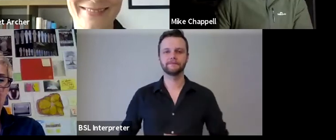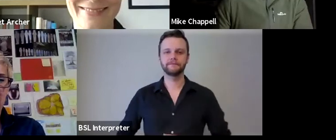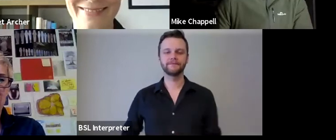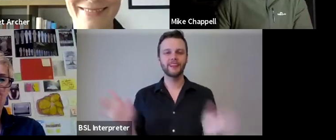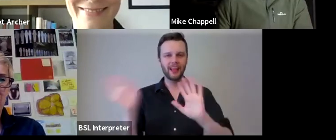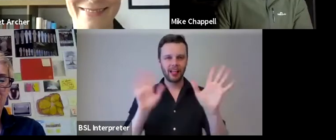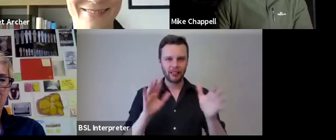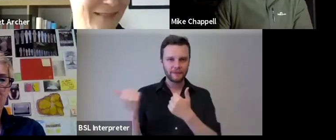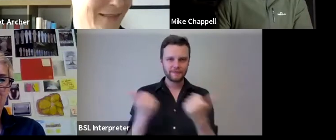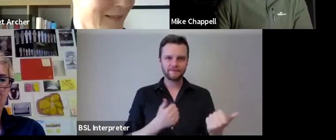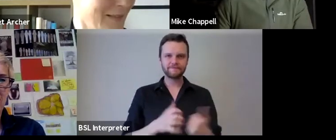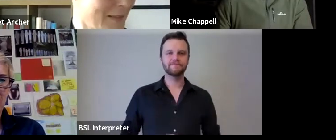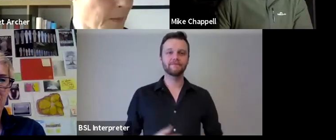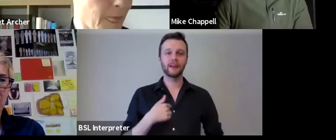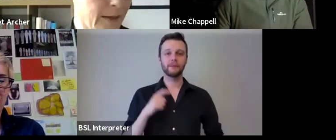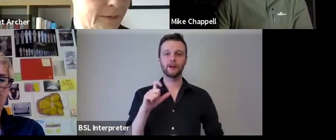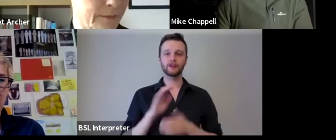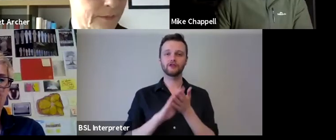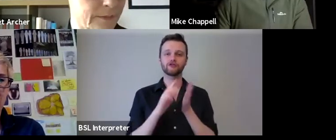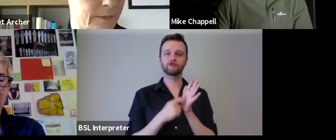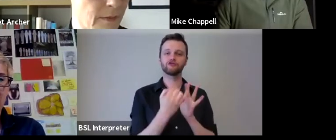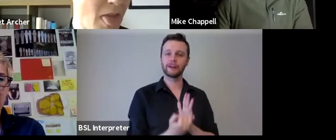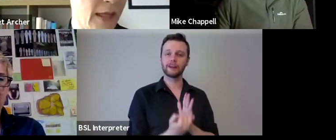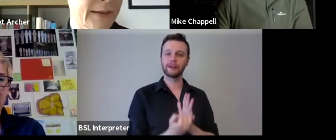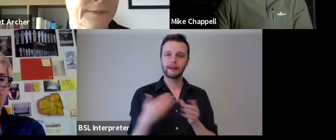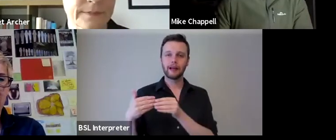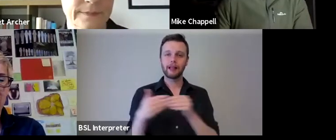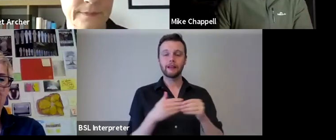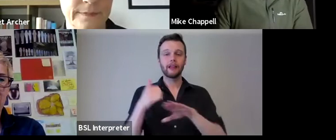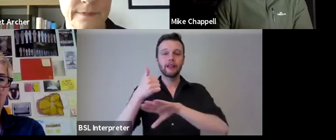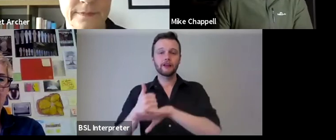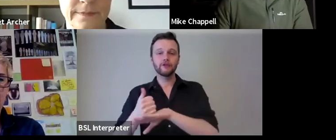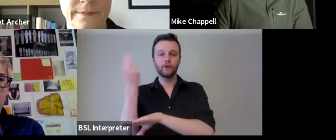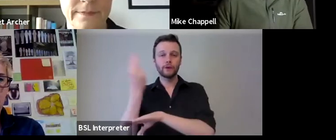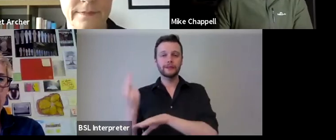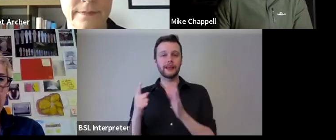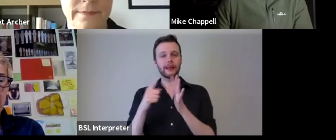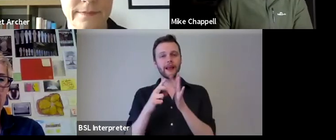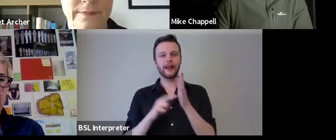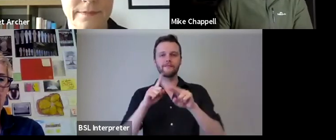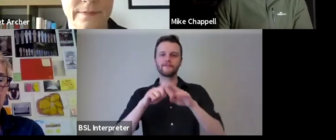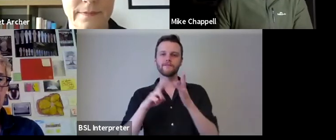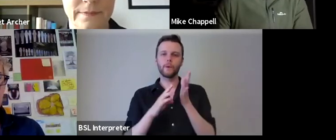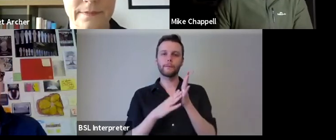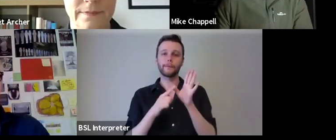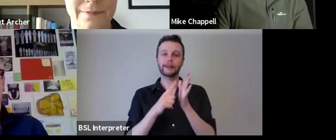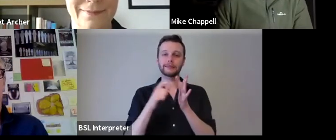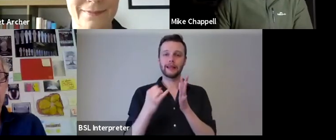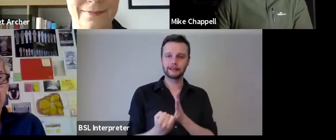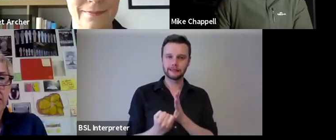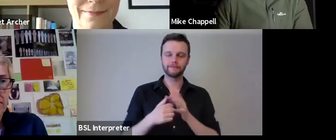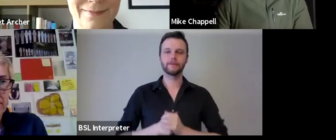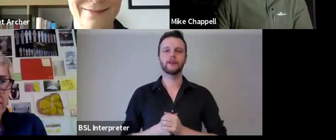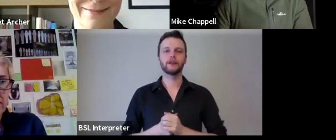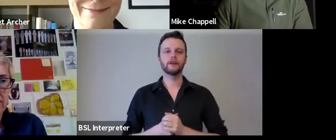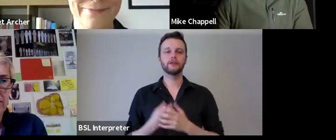Hello, good evening, folks. My name's Chris. I lead the Institute for Design Informatics, in which creative informatics is a project. And simply